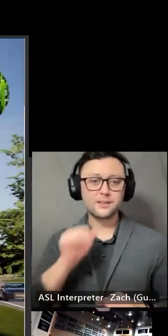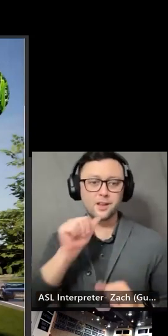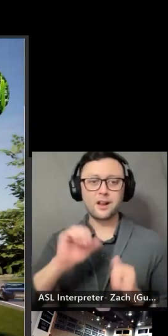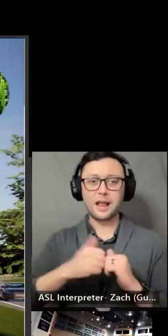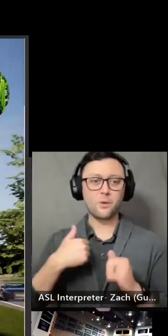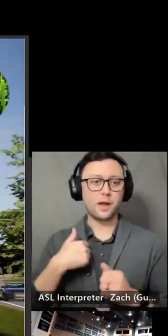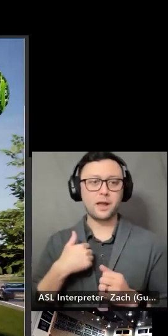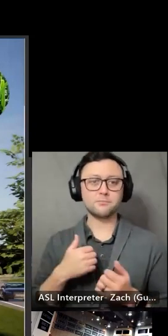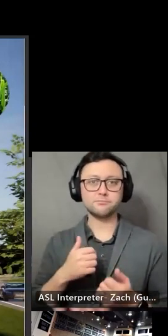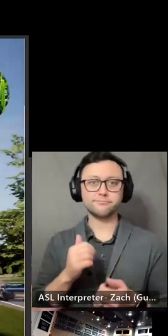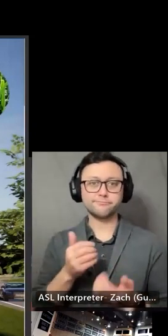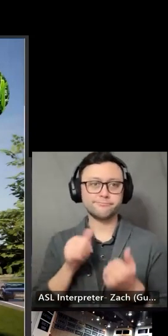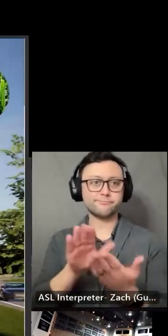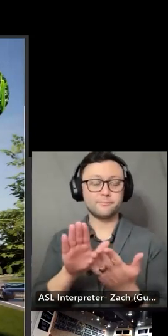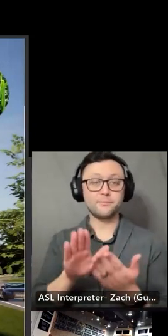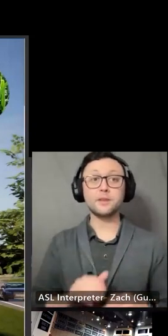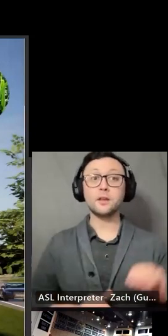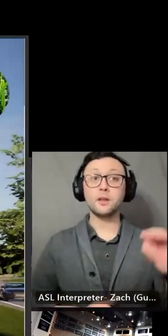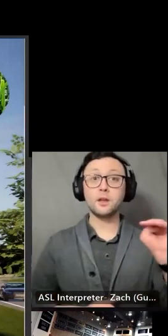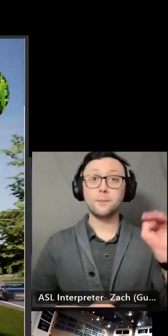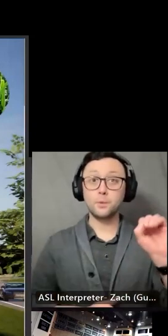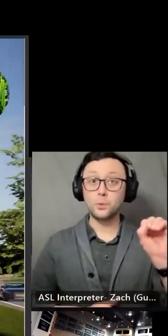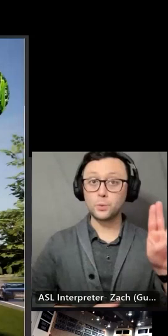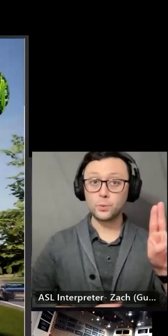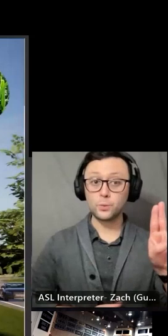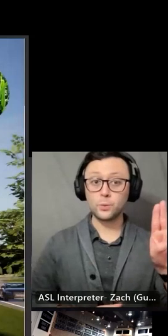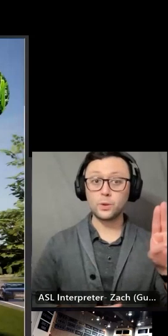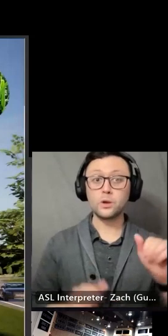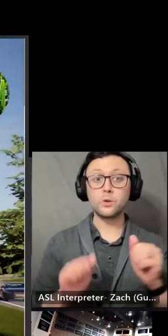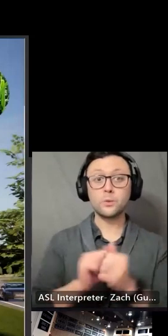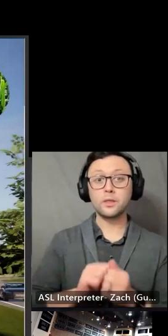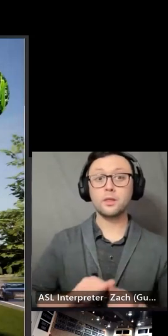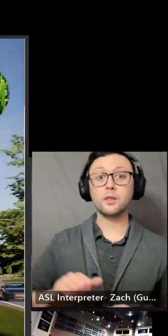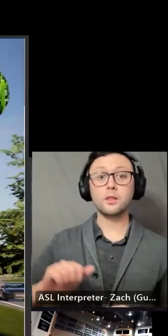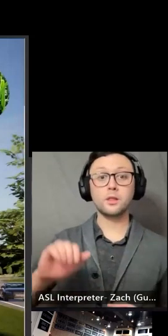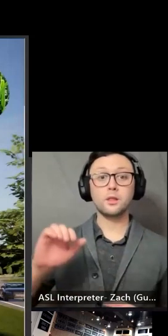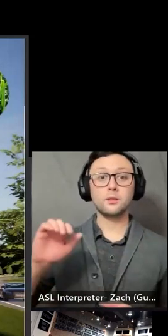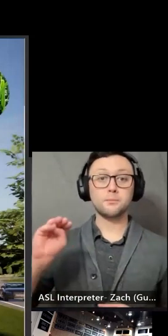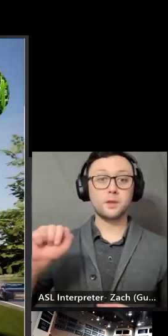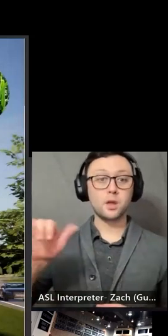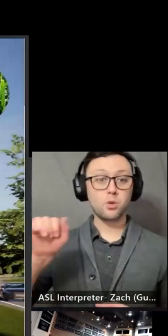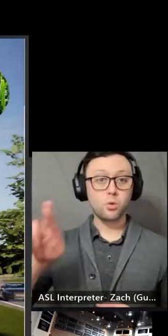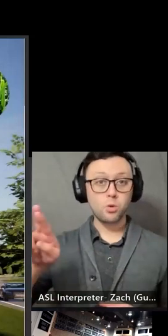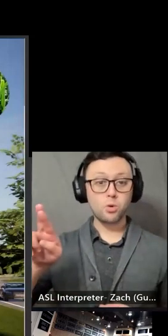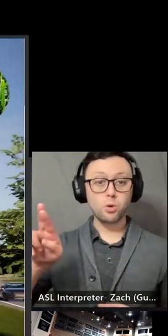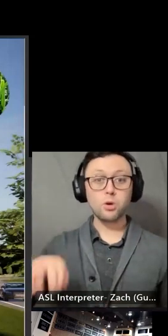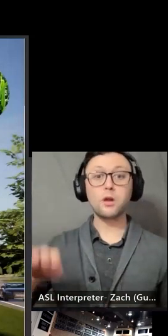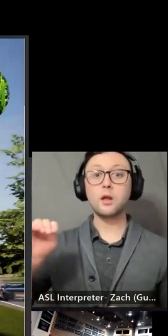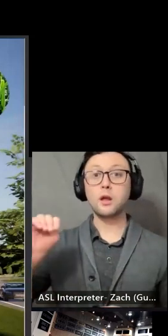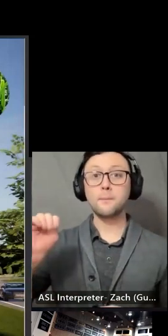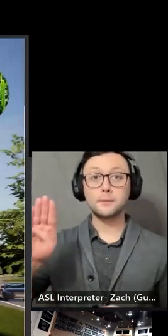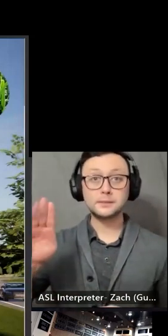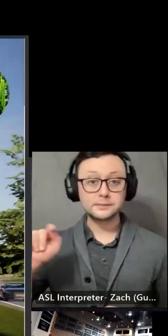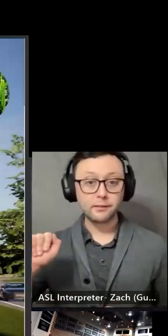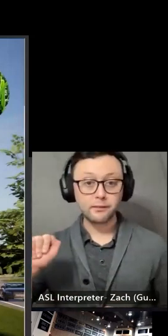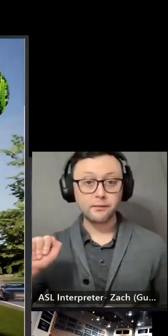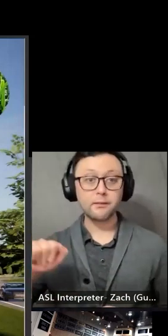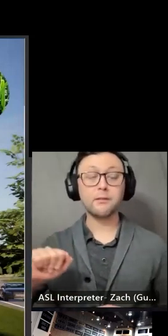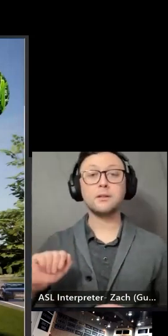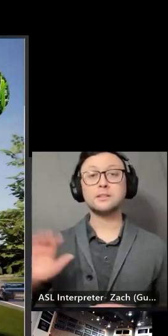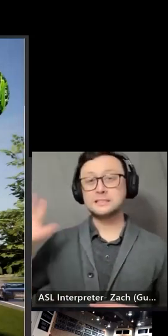signed an MOU with Mayor Menino, the MBTA, and one other party, I can't remember at the moment, back